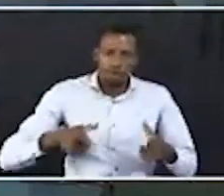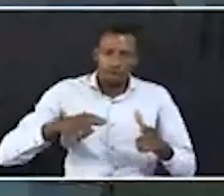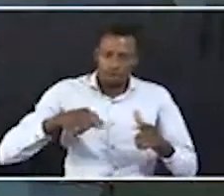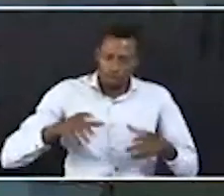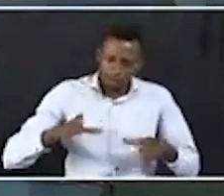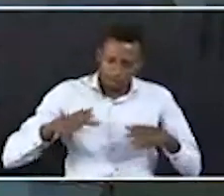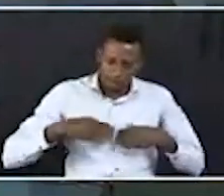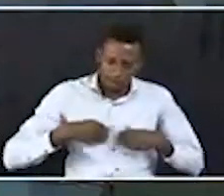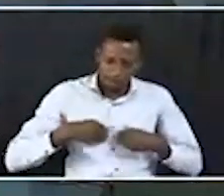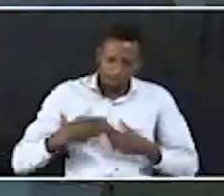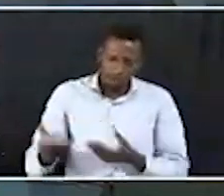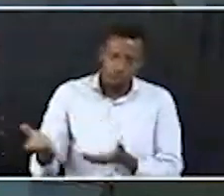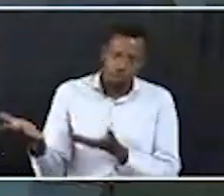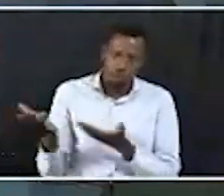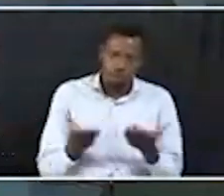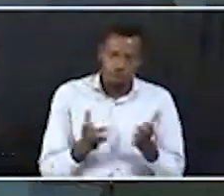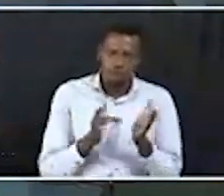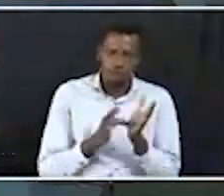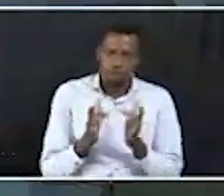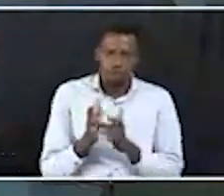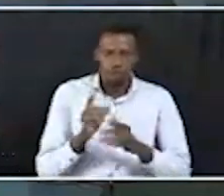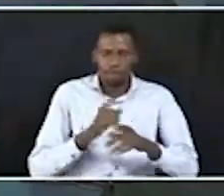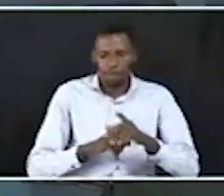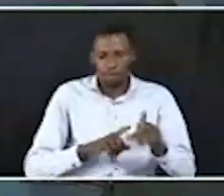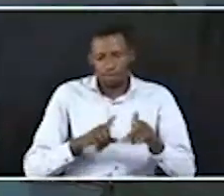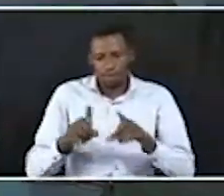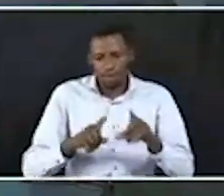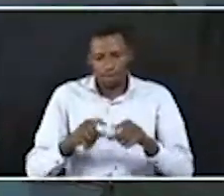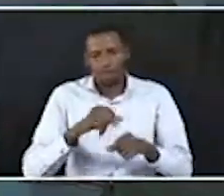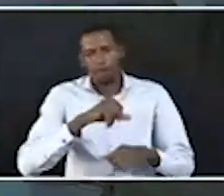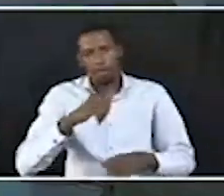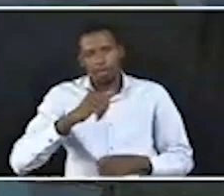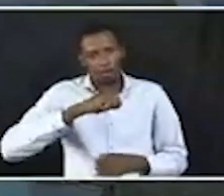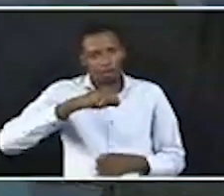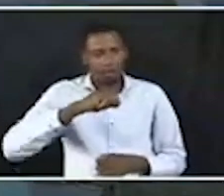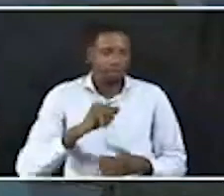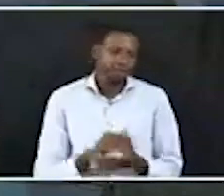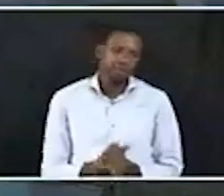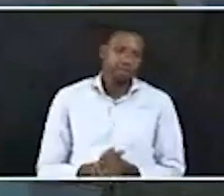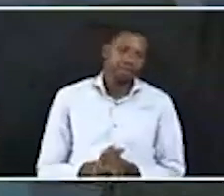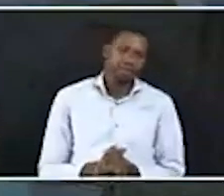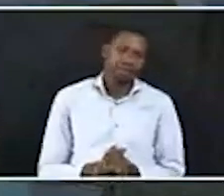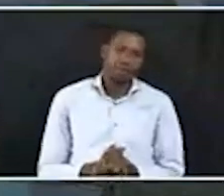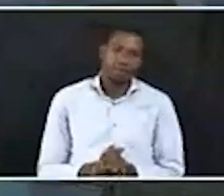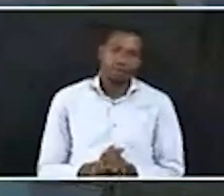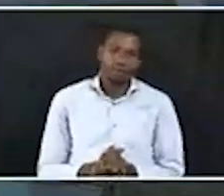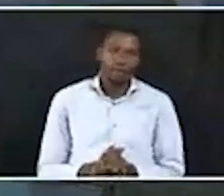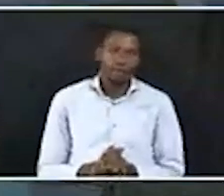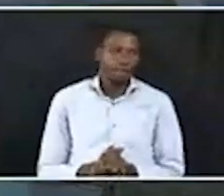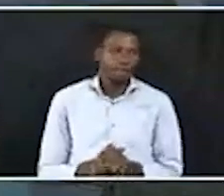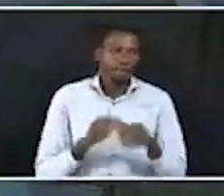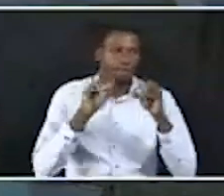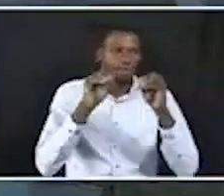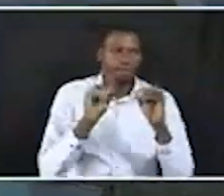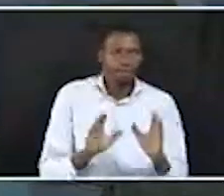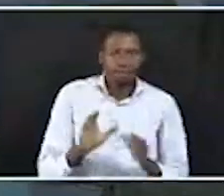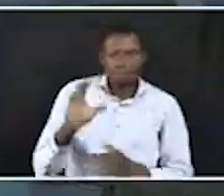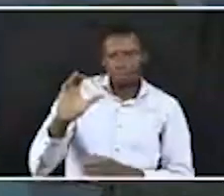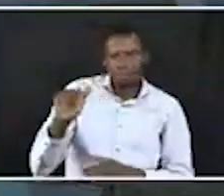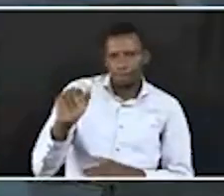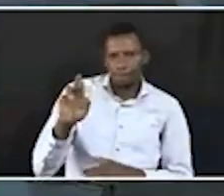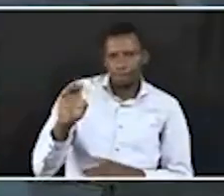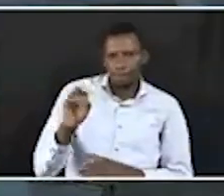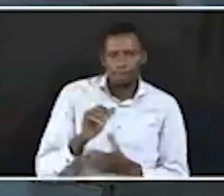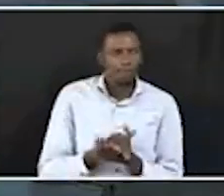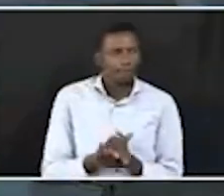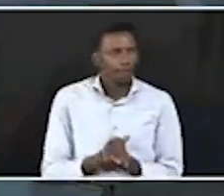our journey to the other side. Teacher Caro, lead us in the chorus of Master. Okay. The